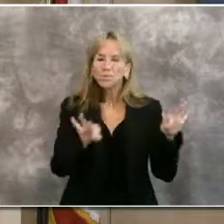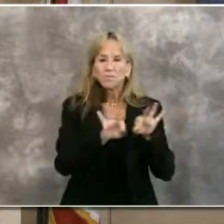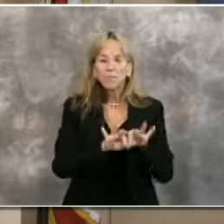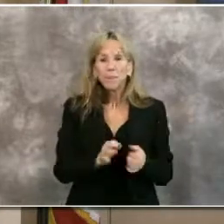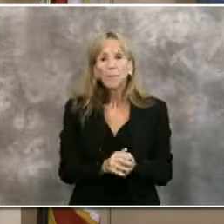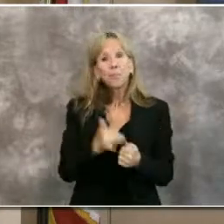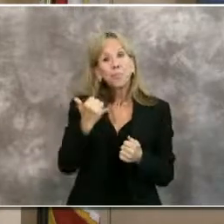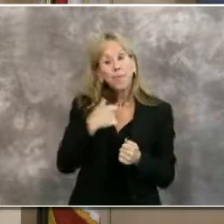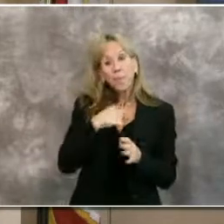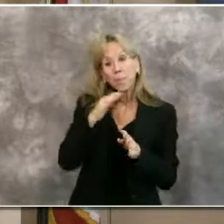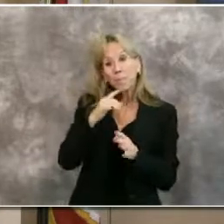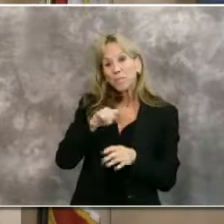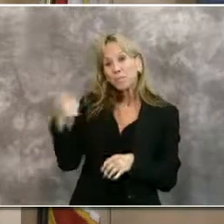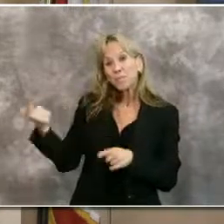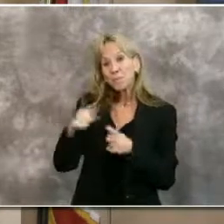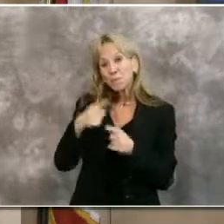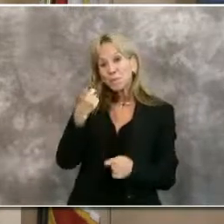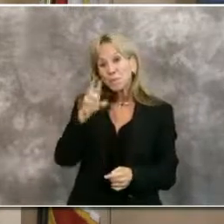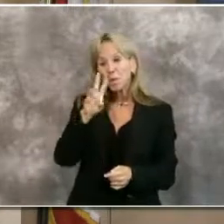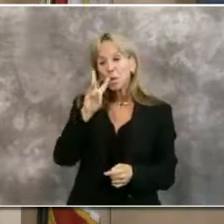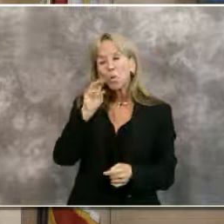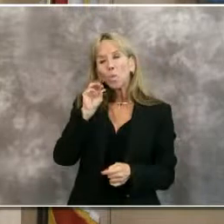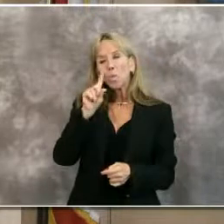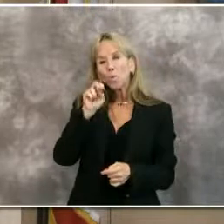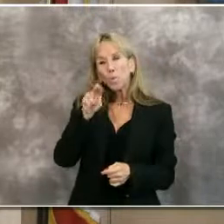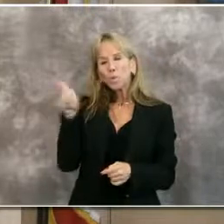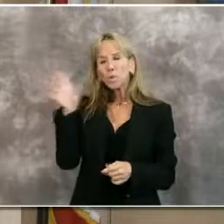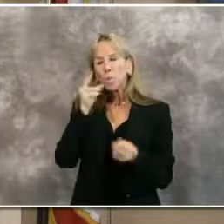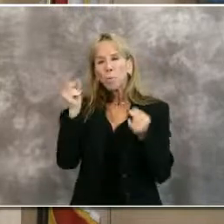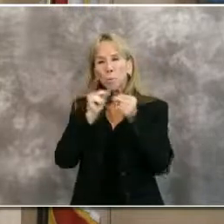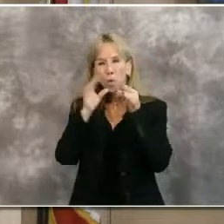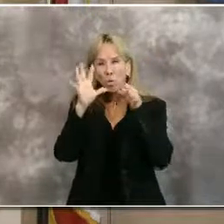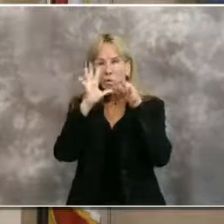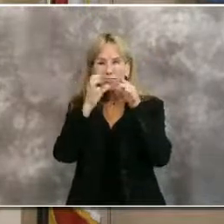about the positivity rate. Thank you.